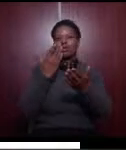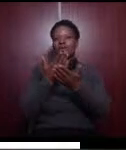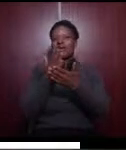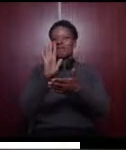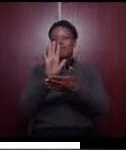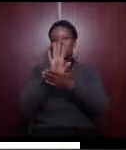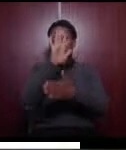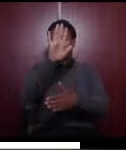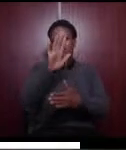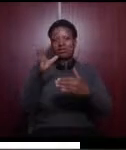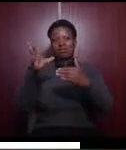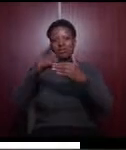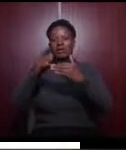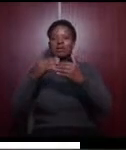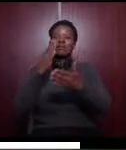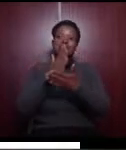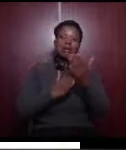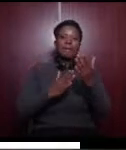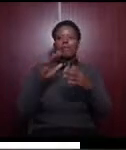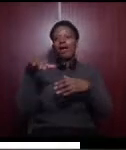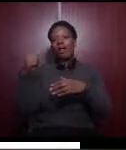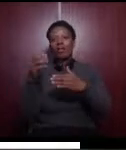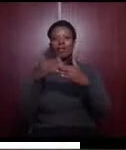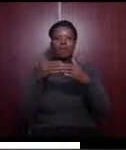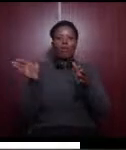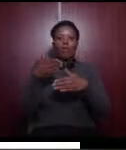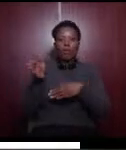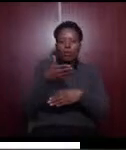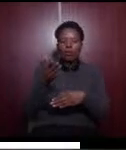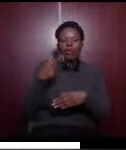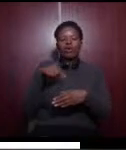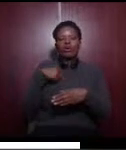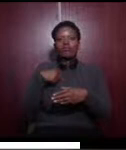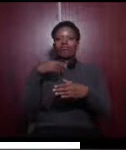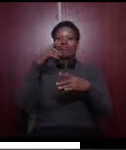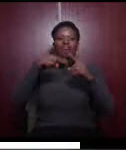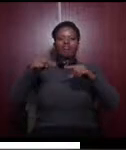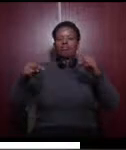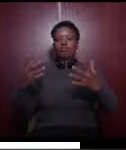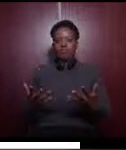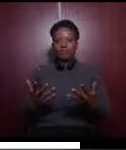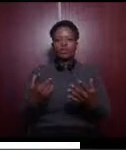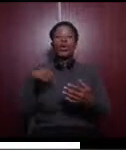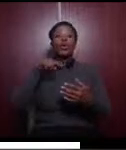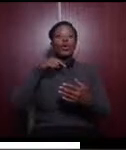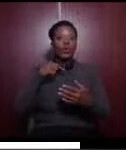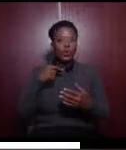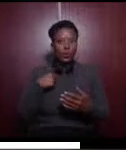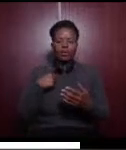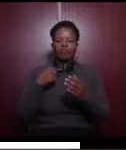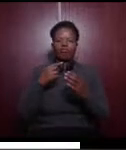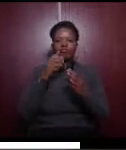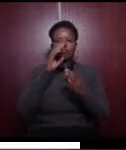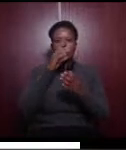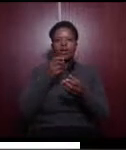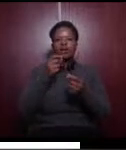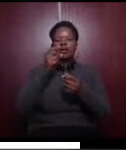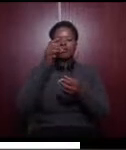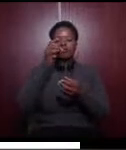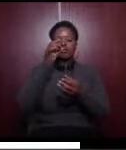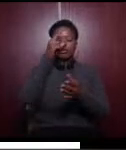some members are not available, and et cetera, et cetera. So the proposal now is to move from 15 members to 10